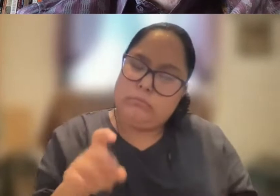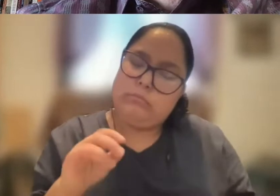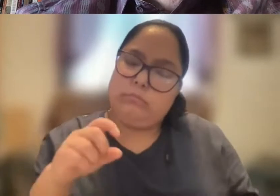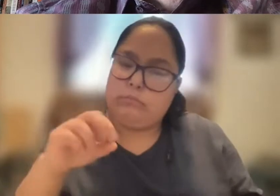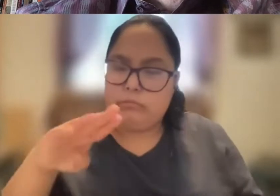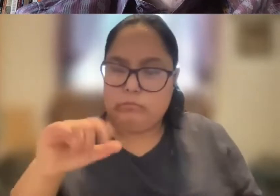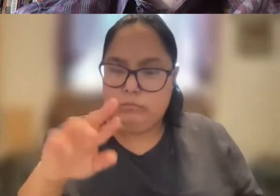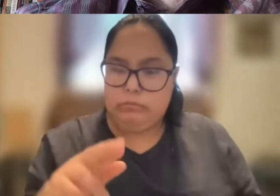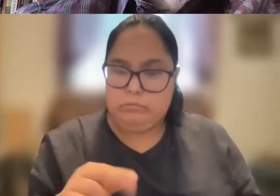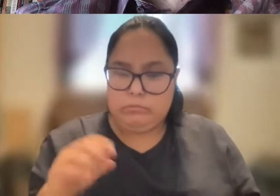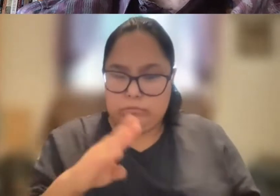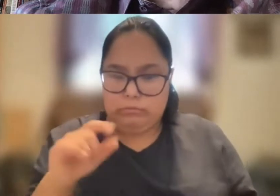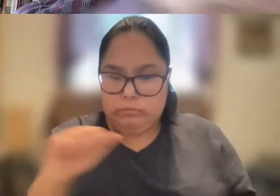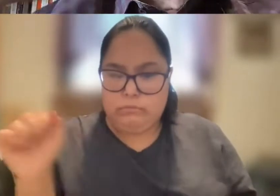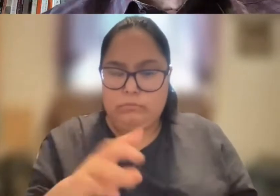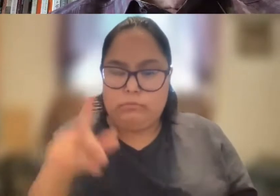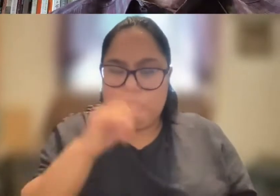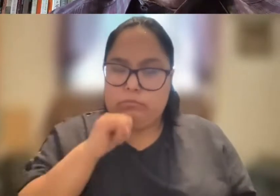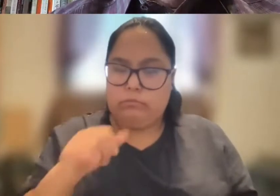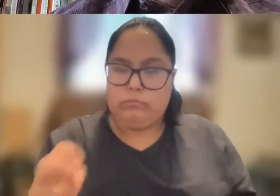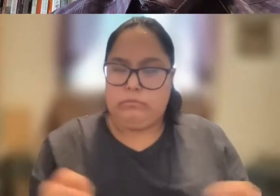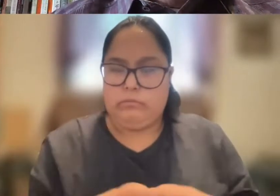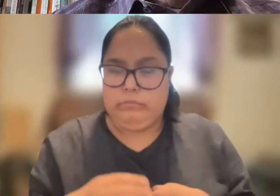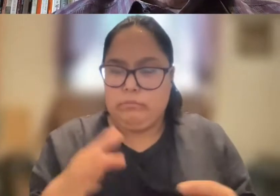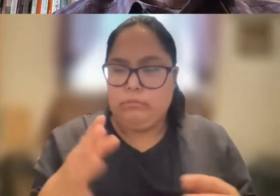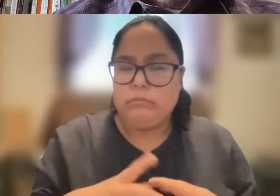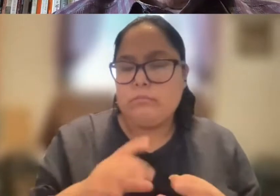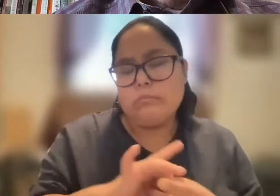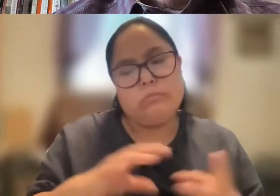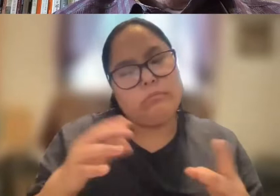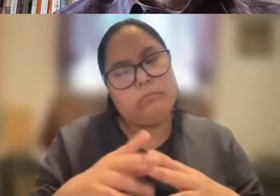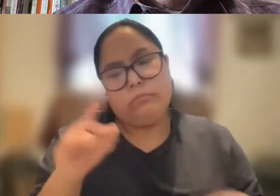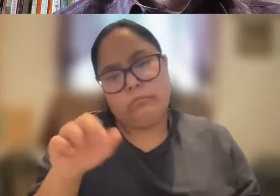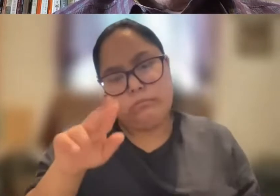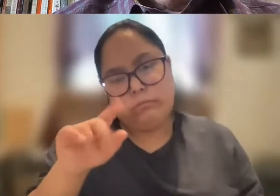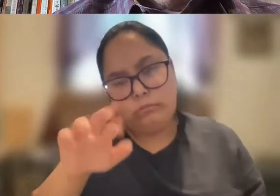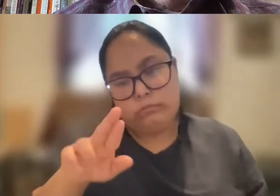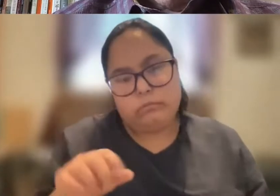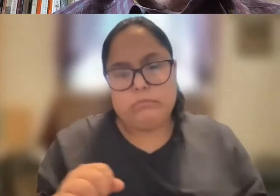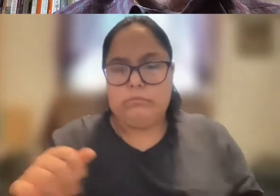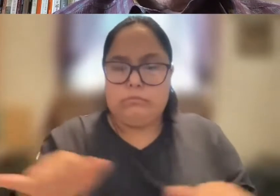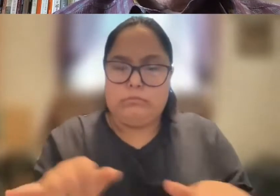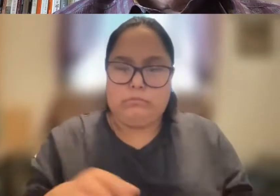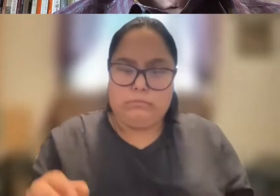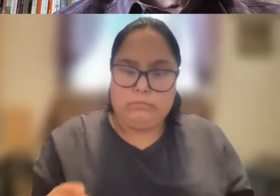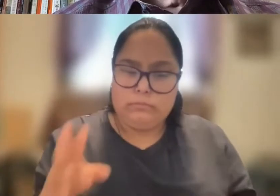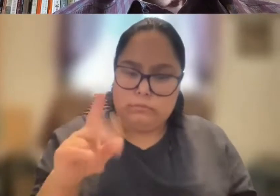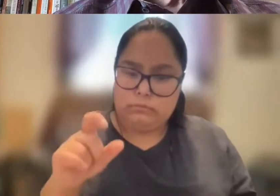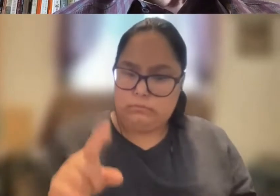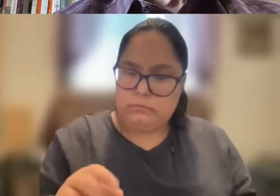So I sent a letter back to my partner, and I said, we're going to get same-sex benefits when I come home from this